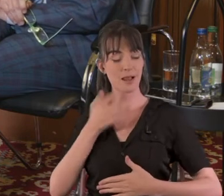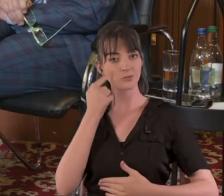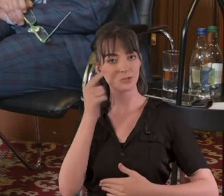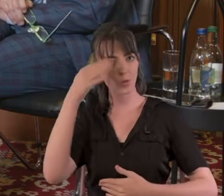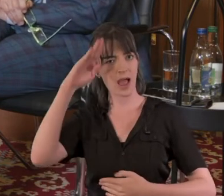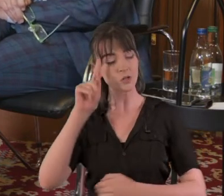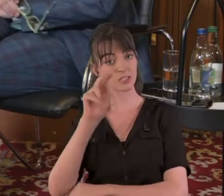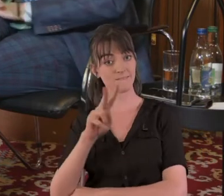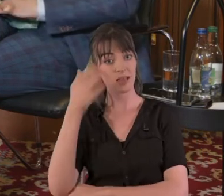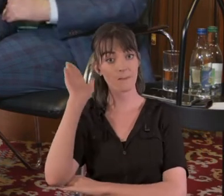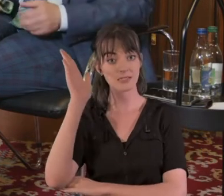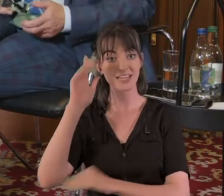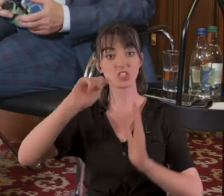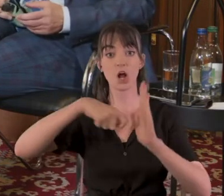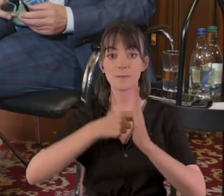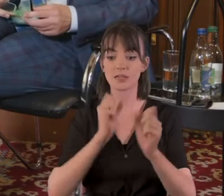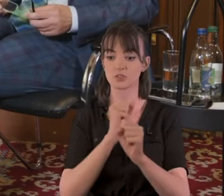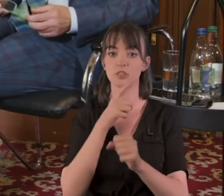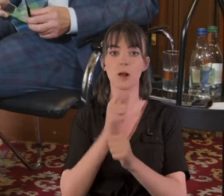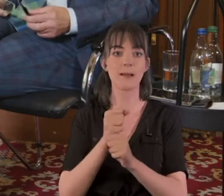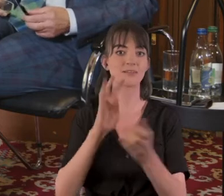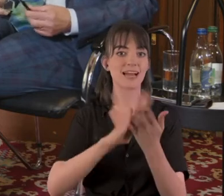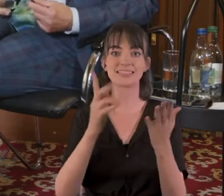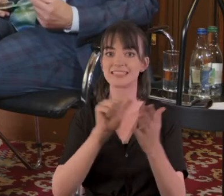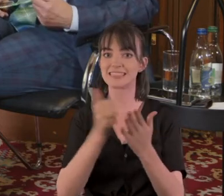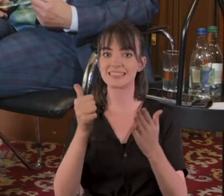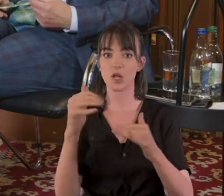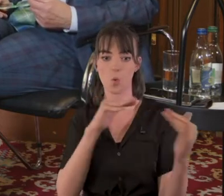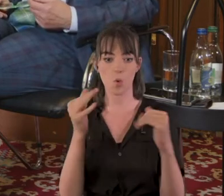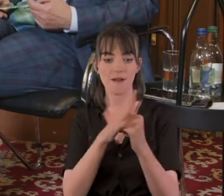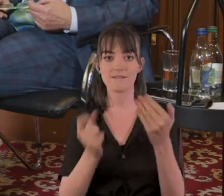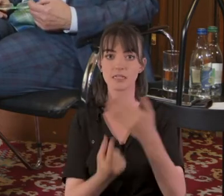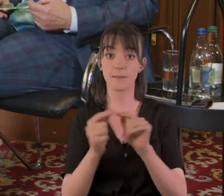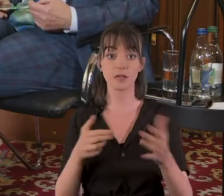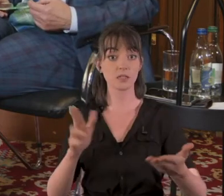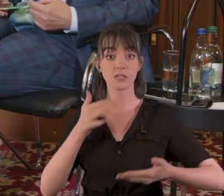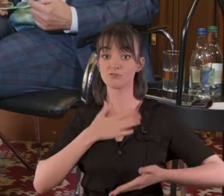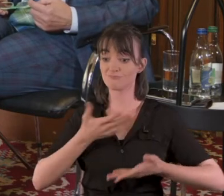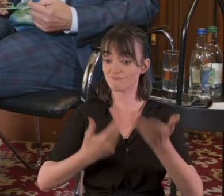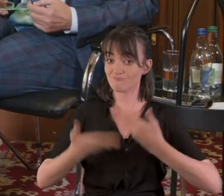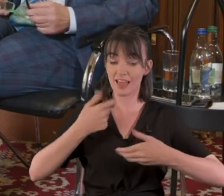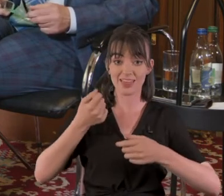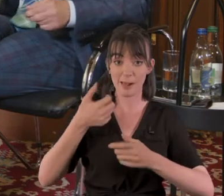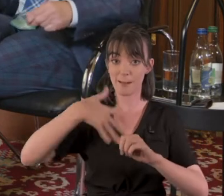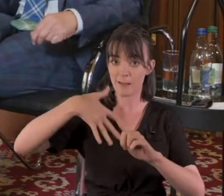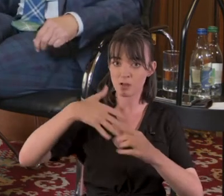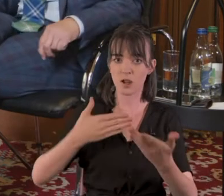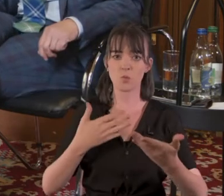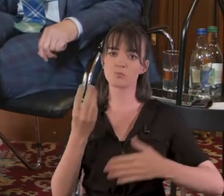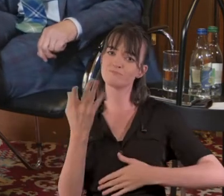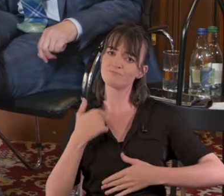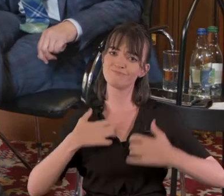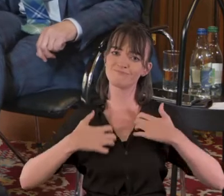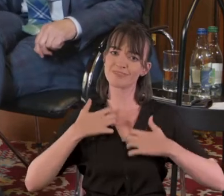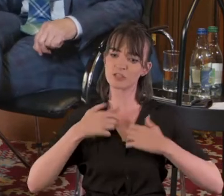television presenting documentaries about 1916 and the War of Independence. Could you just give us a bit of background as to what stimulated your interest in